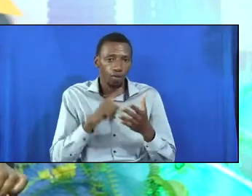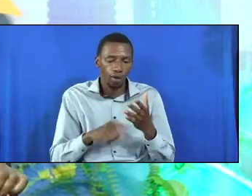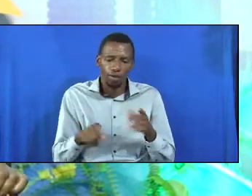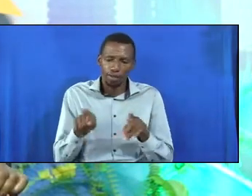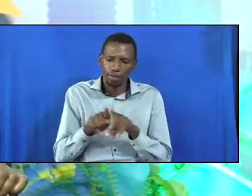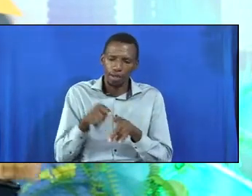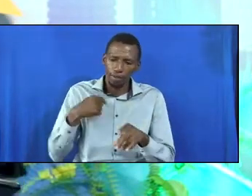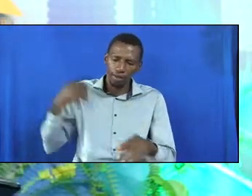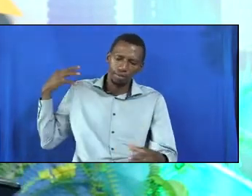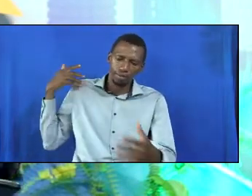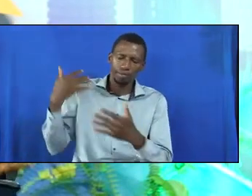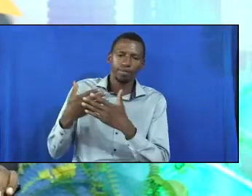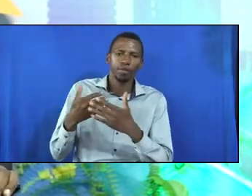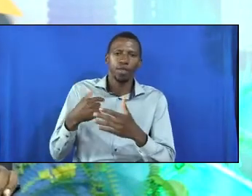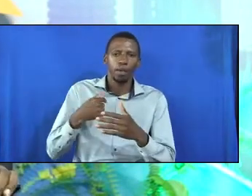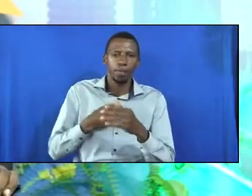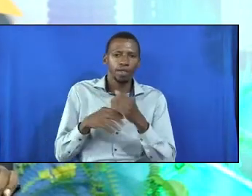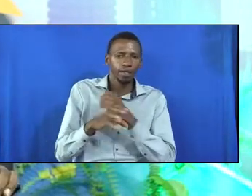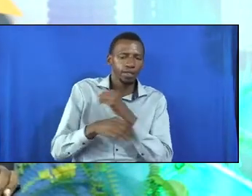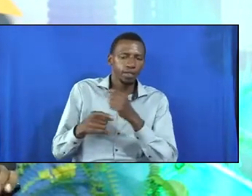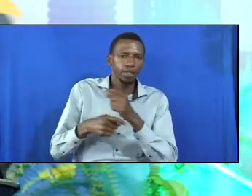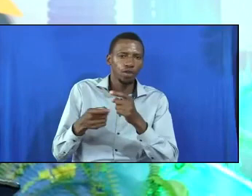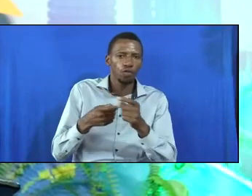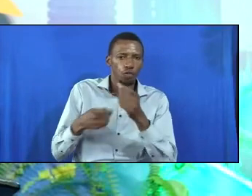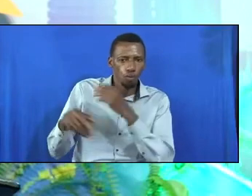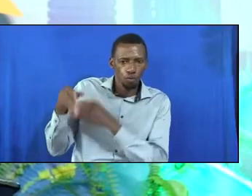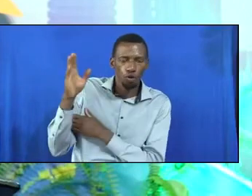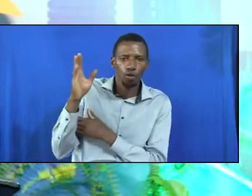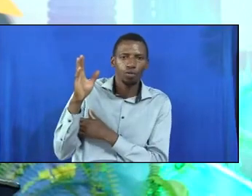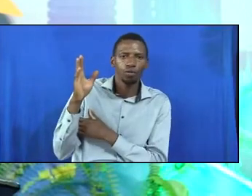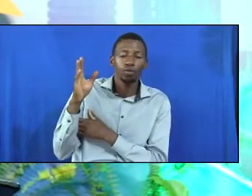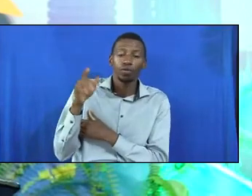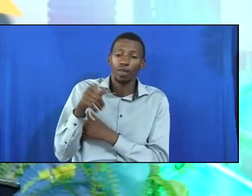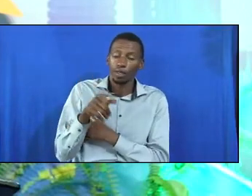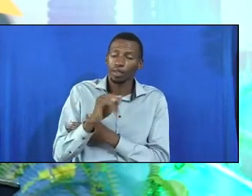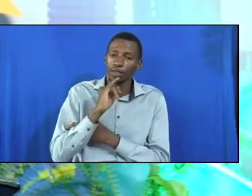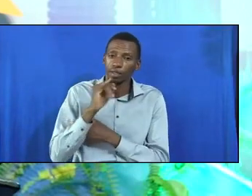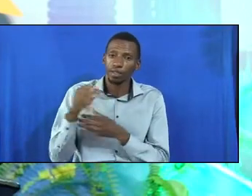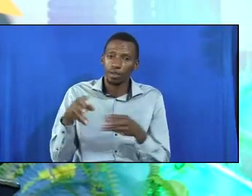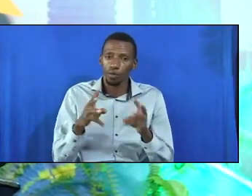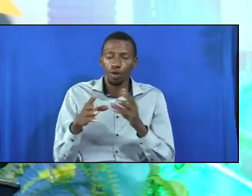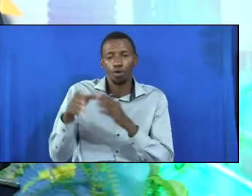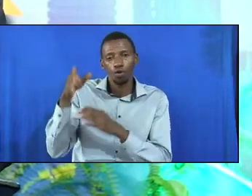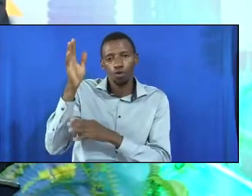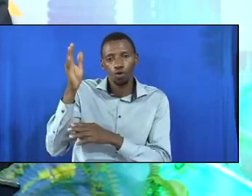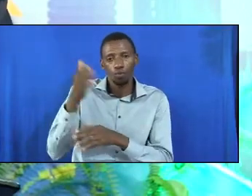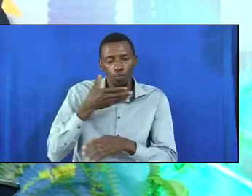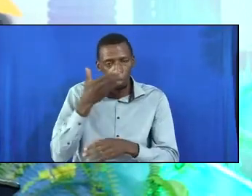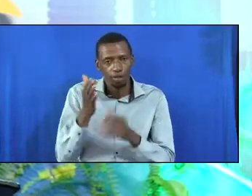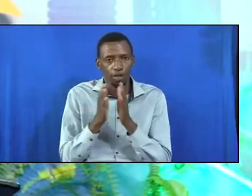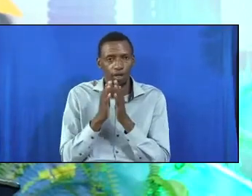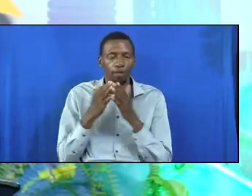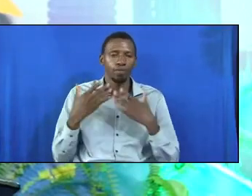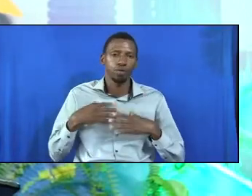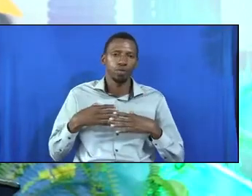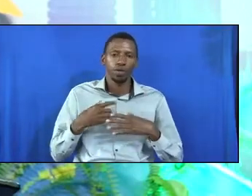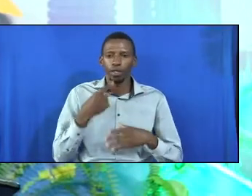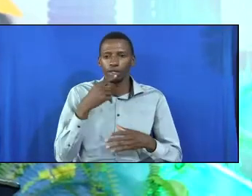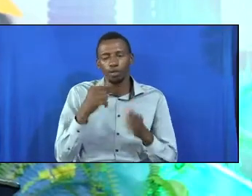I dropped. If this is the way God is sorting people. It's only she told me, the only problem, mine is